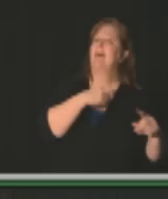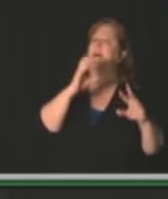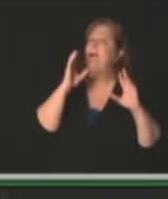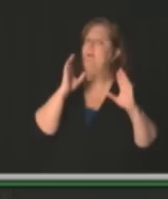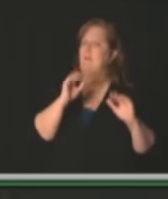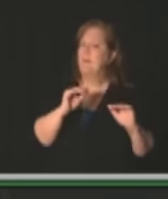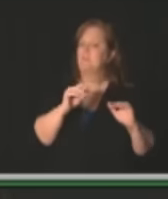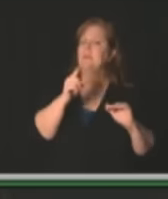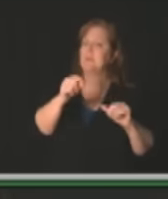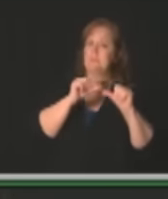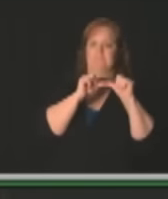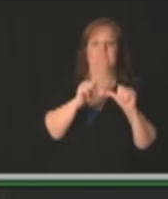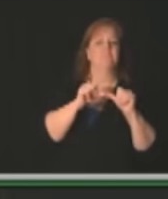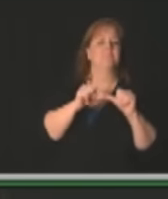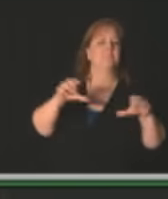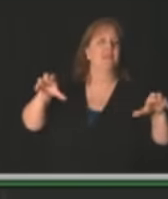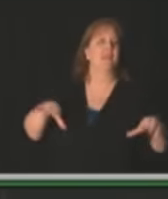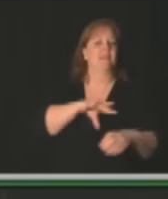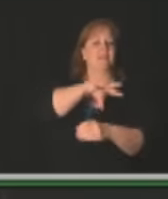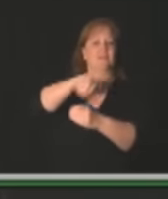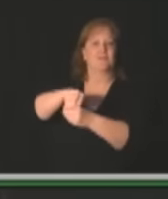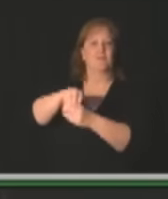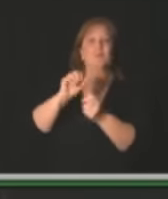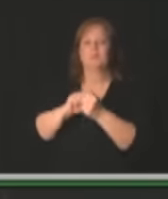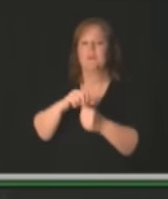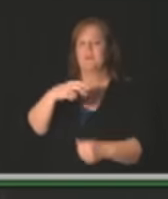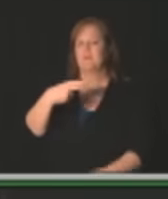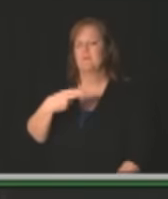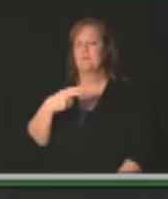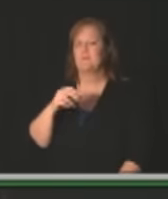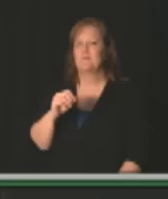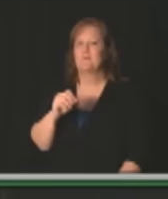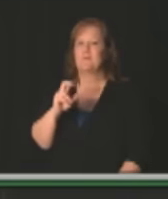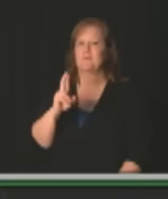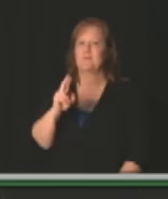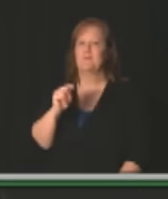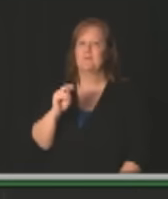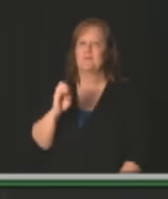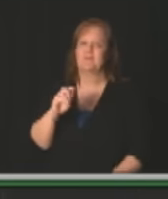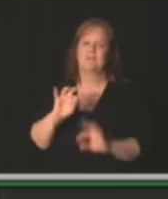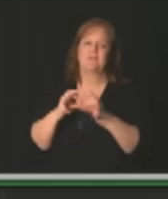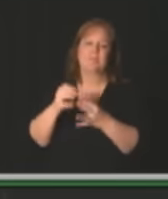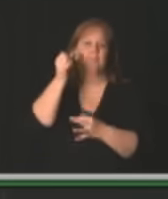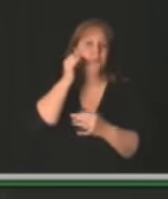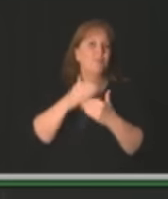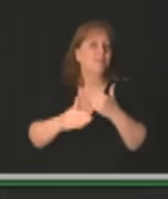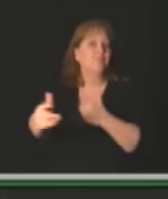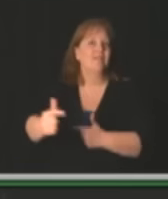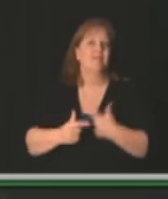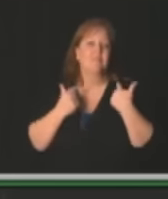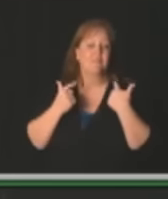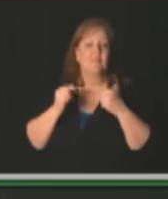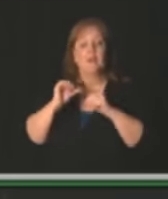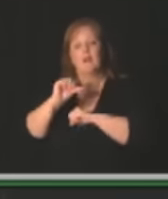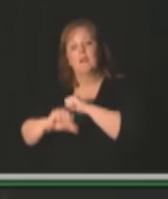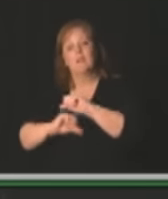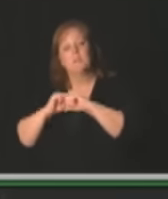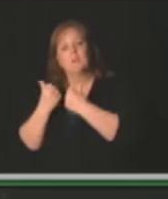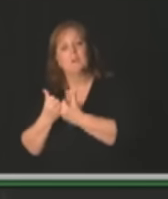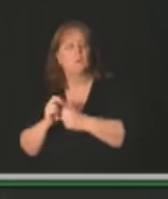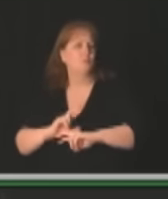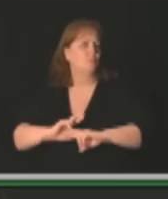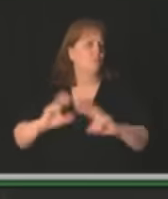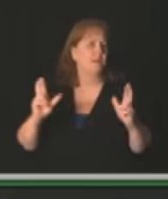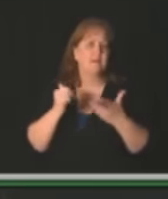to be active members of the Horner family for life. The Alumni Association stands ready to help you